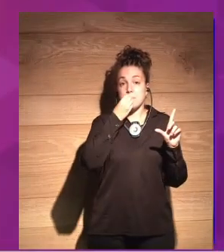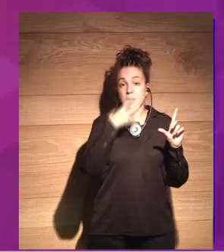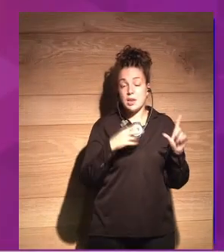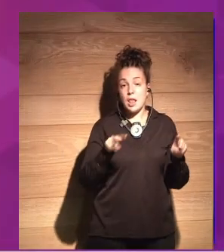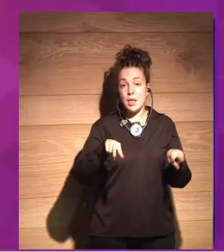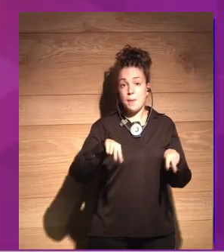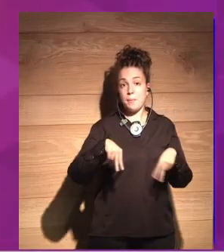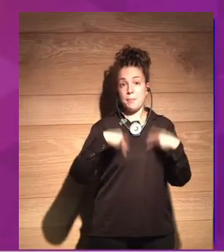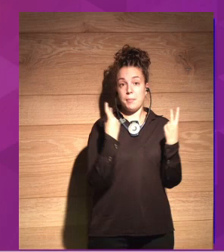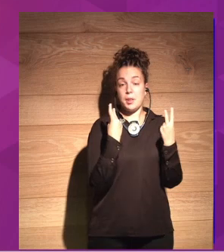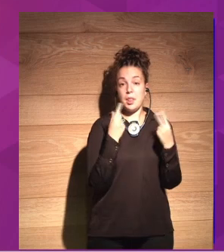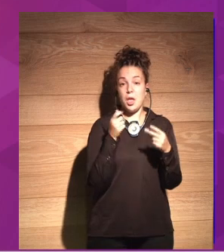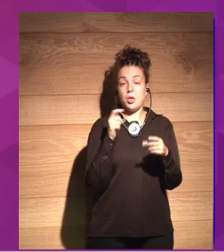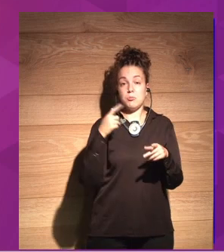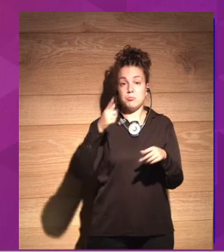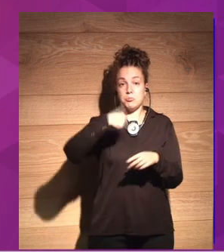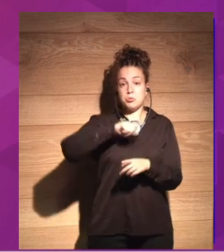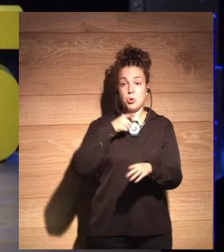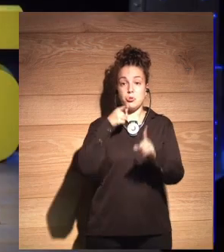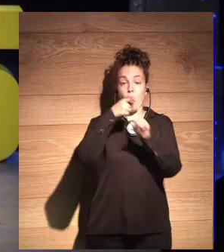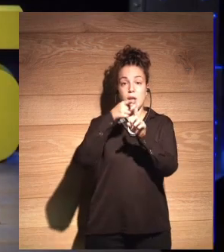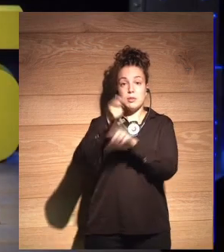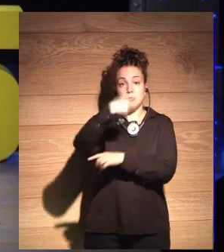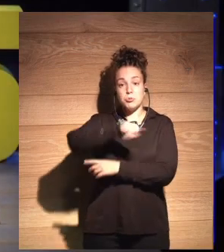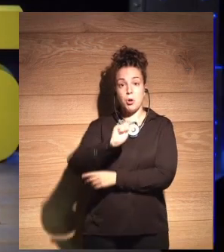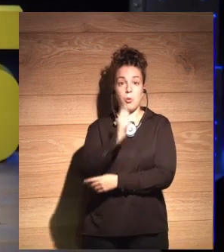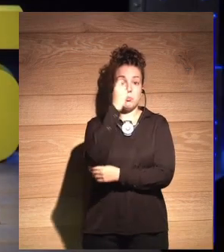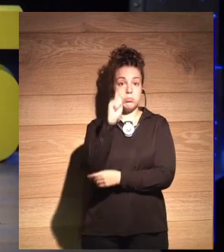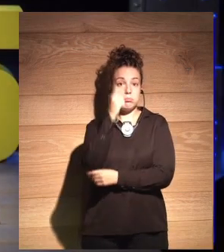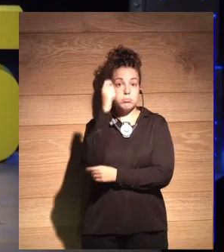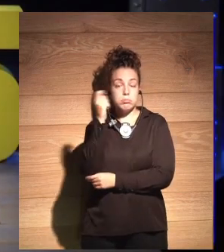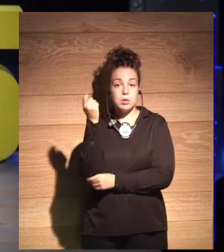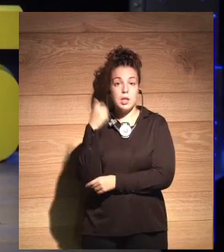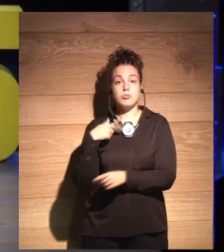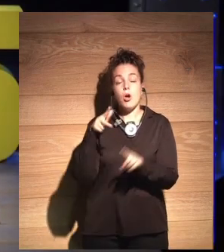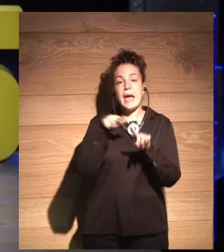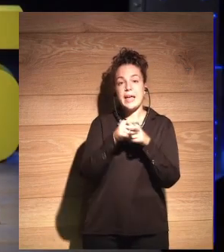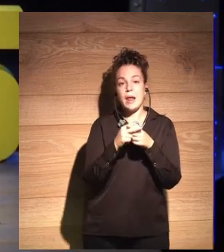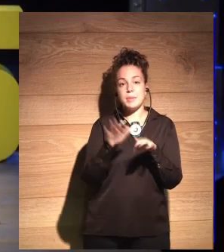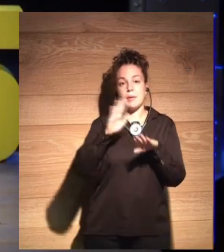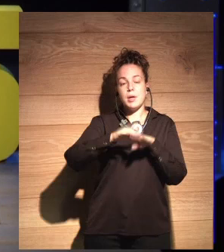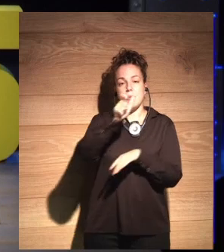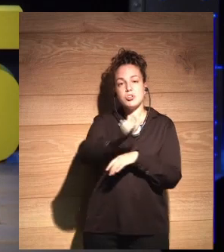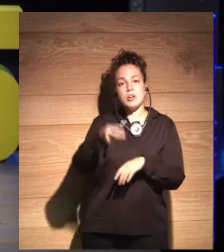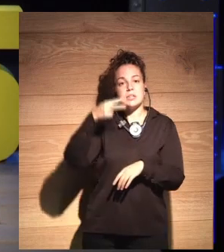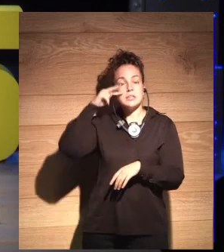moves and provides a power tool for experts while being approachable by